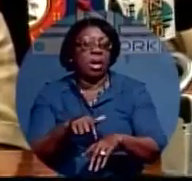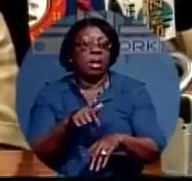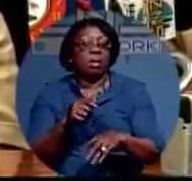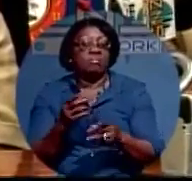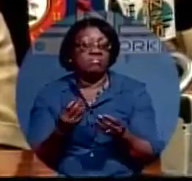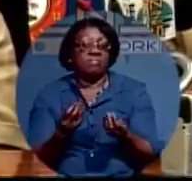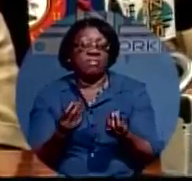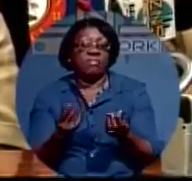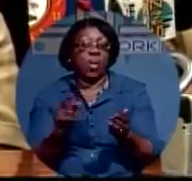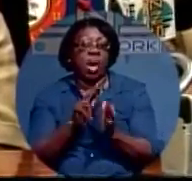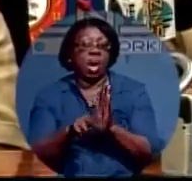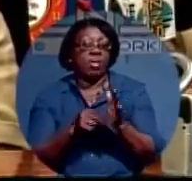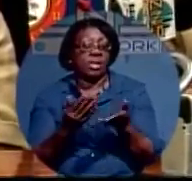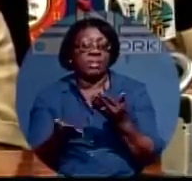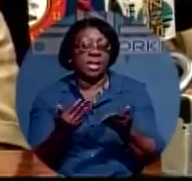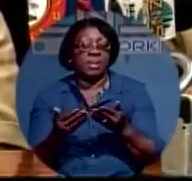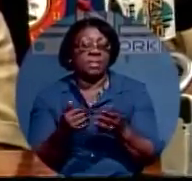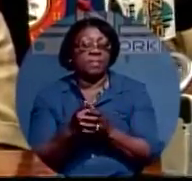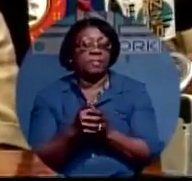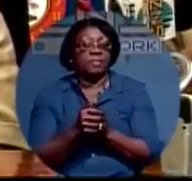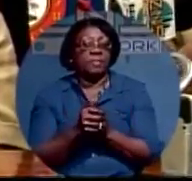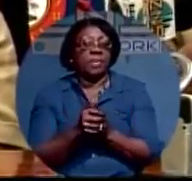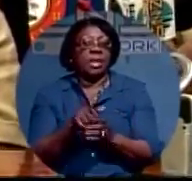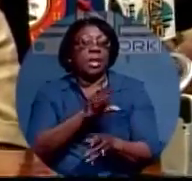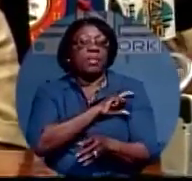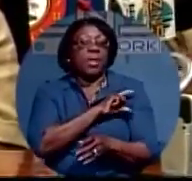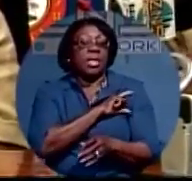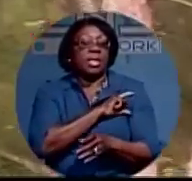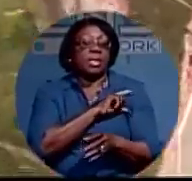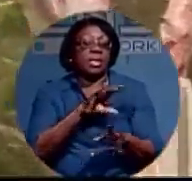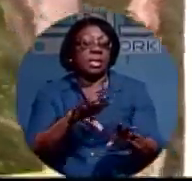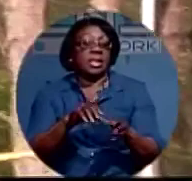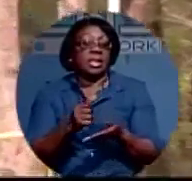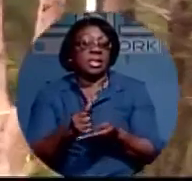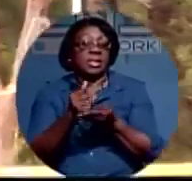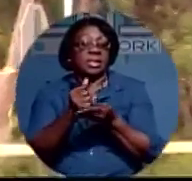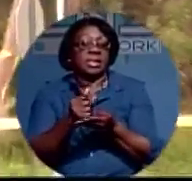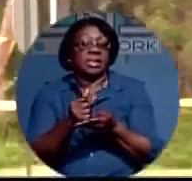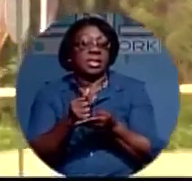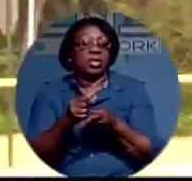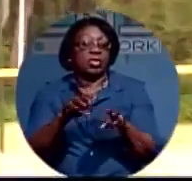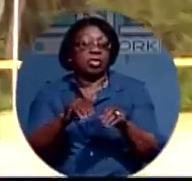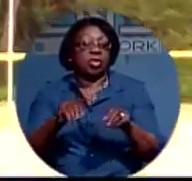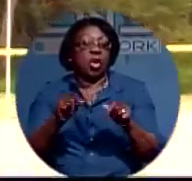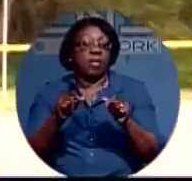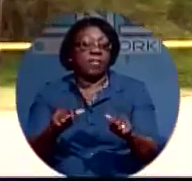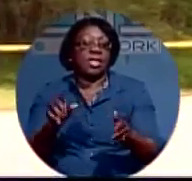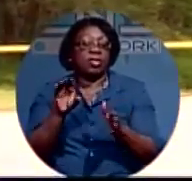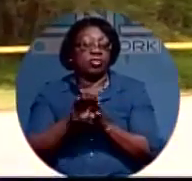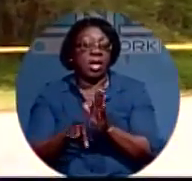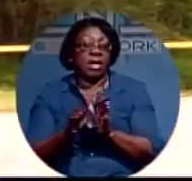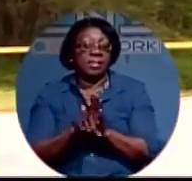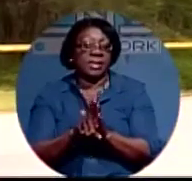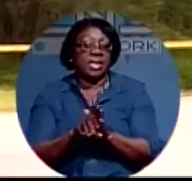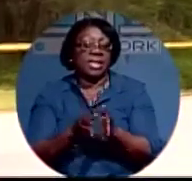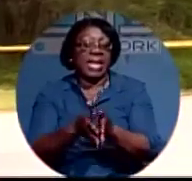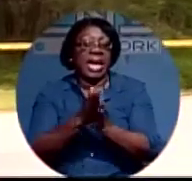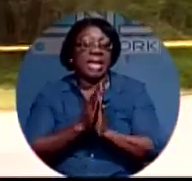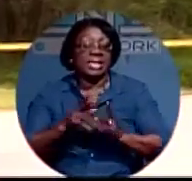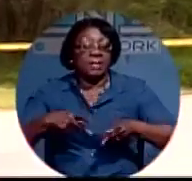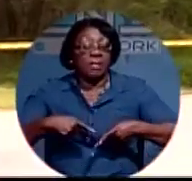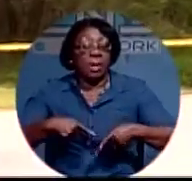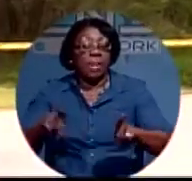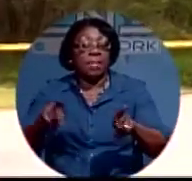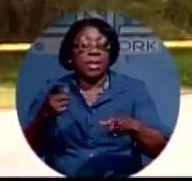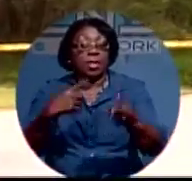of Police thanked the public for coming forward with assistance to solve these recent crimes. But what about their plea for the public to come forward for help in resolving disputes, or